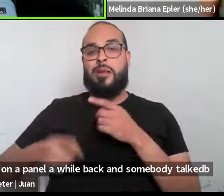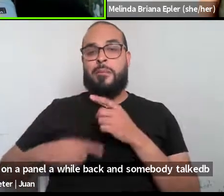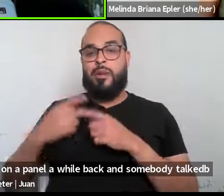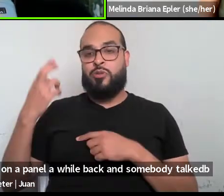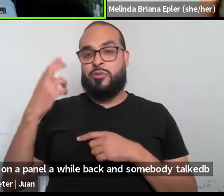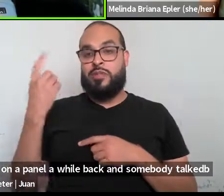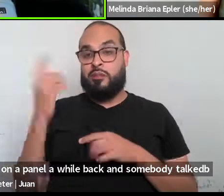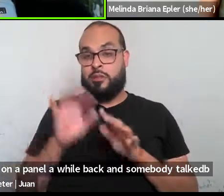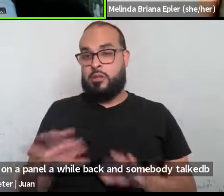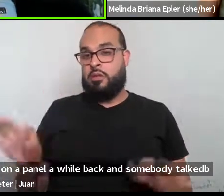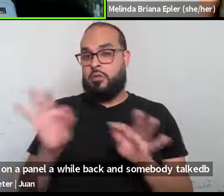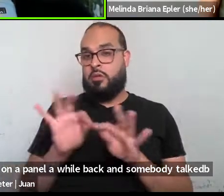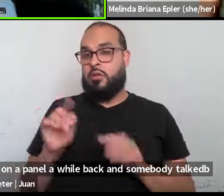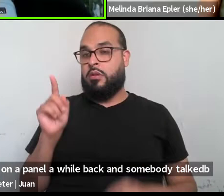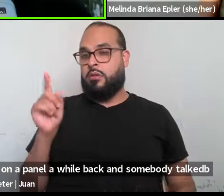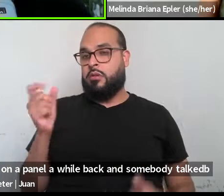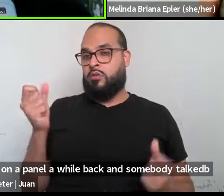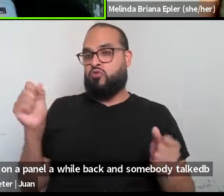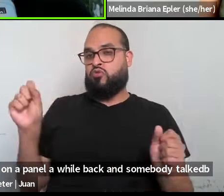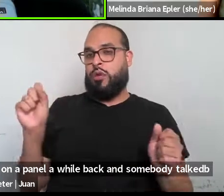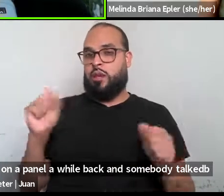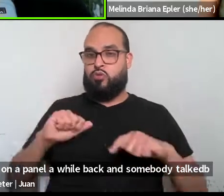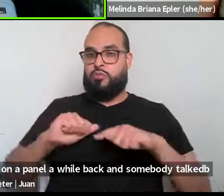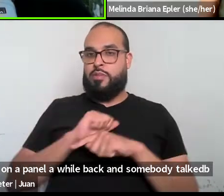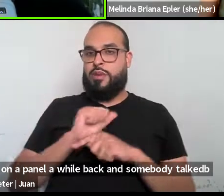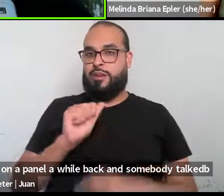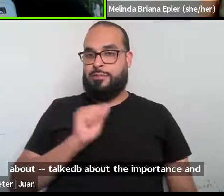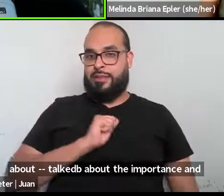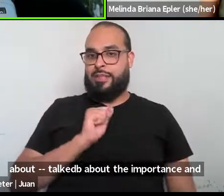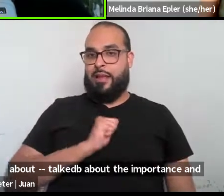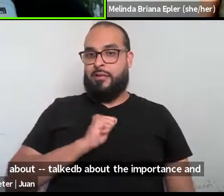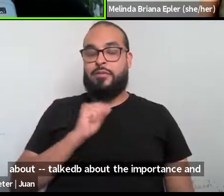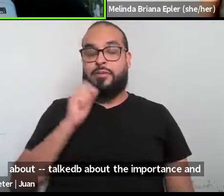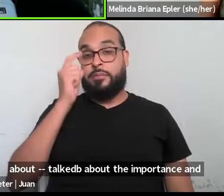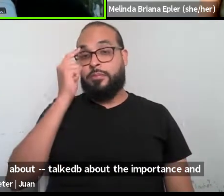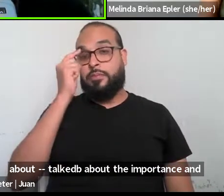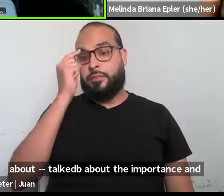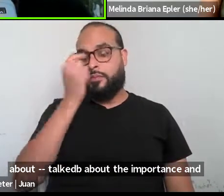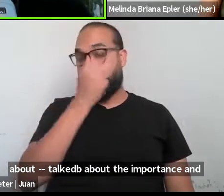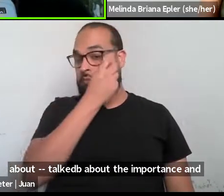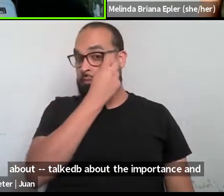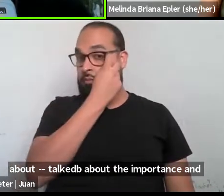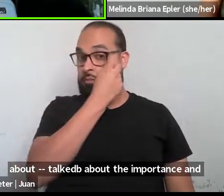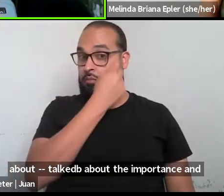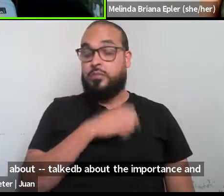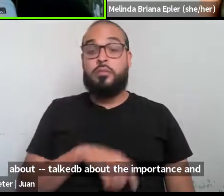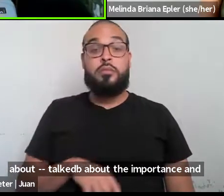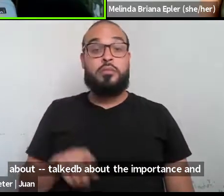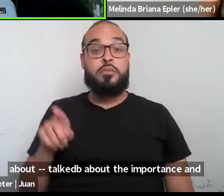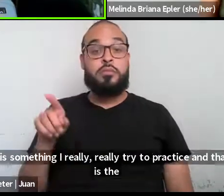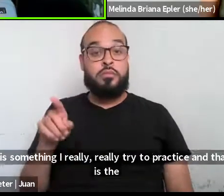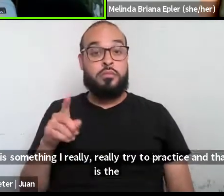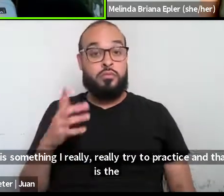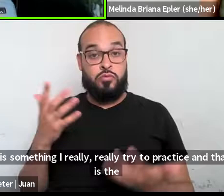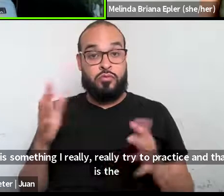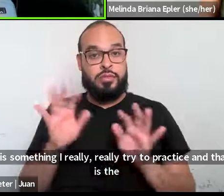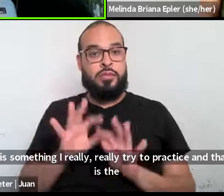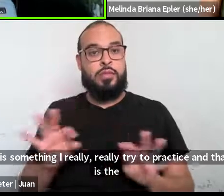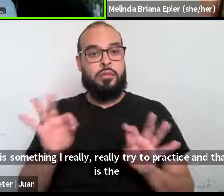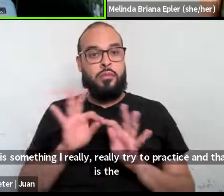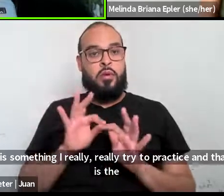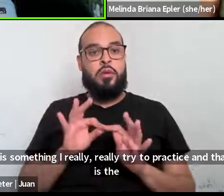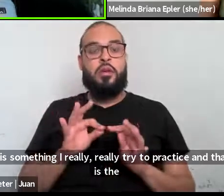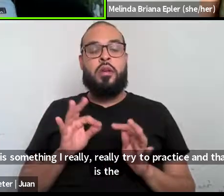really try to practice. And that is the importance of, first of all, being graceful.